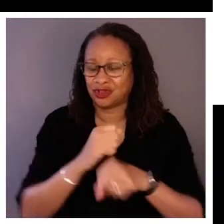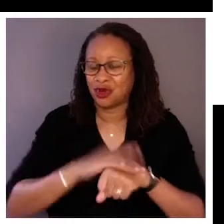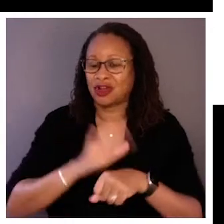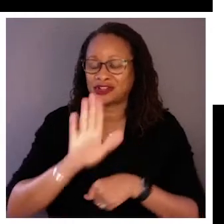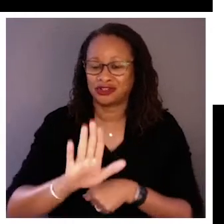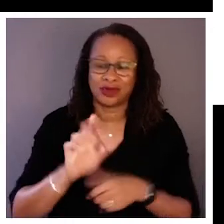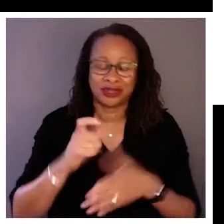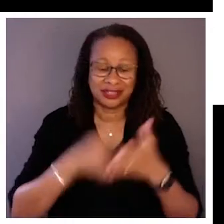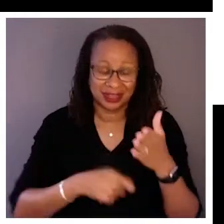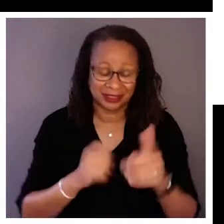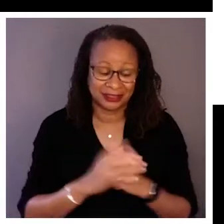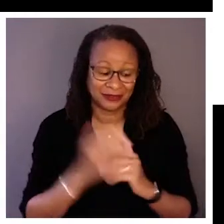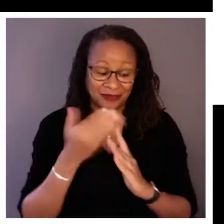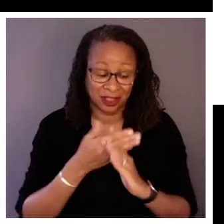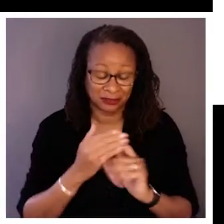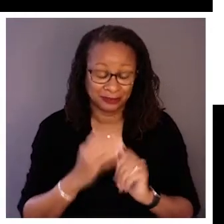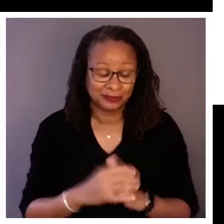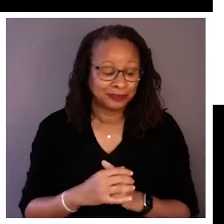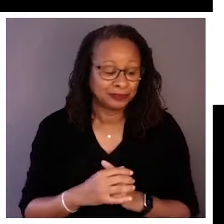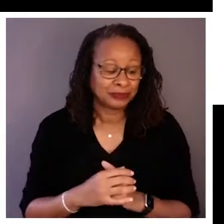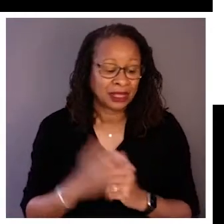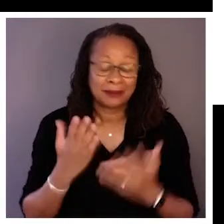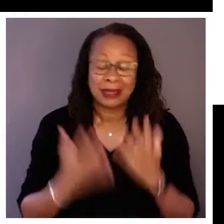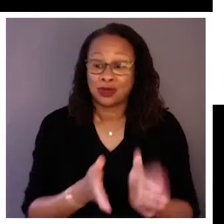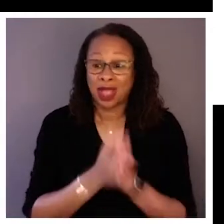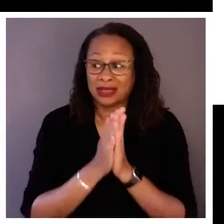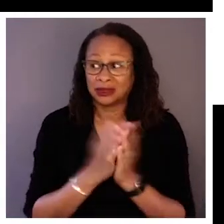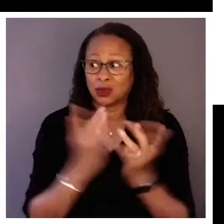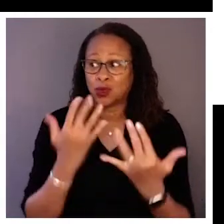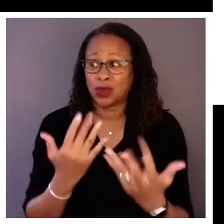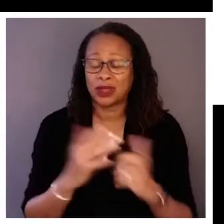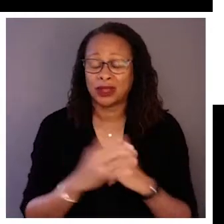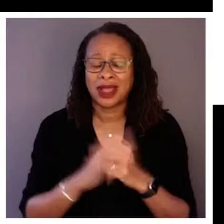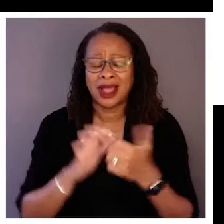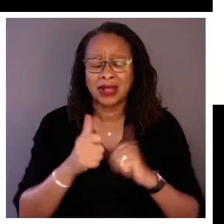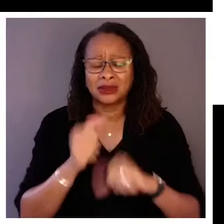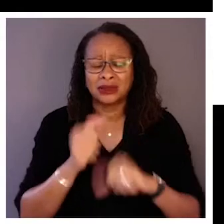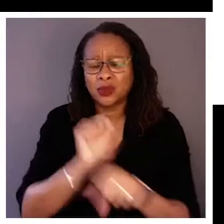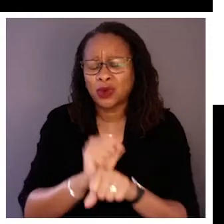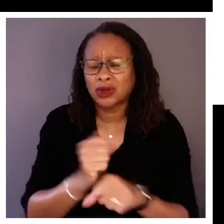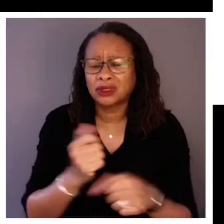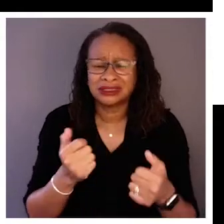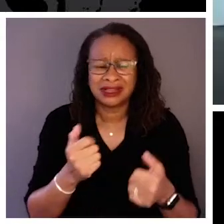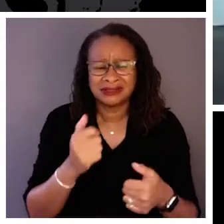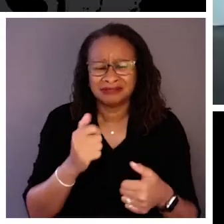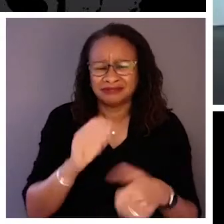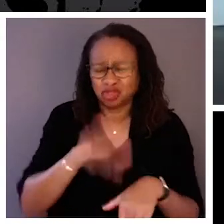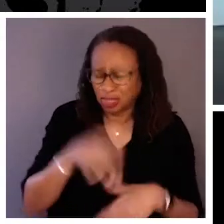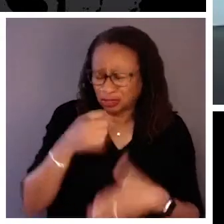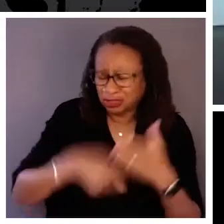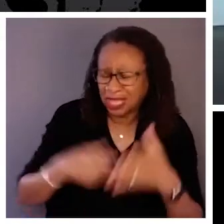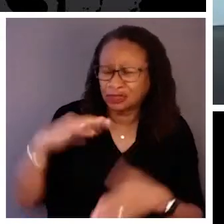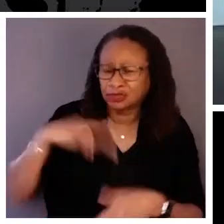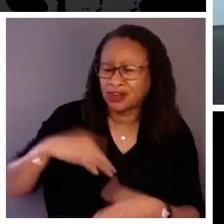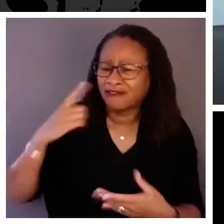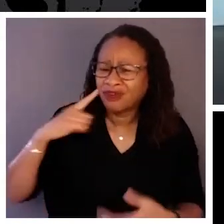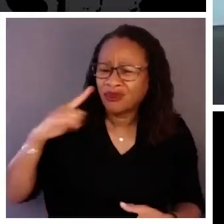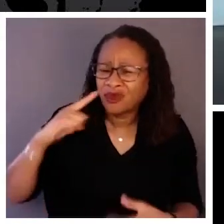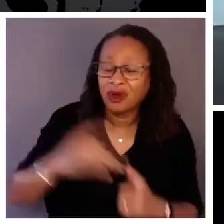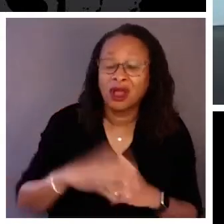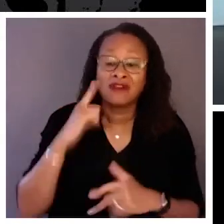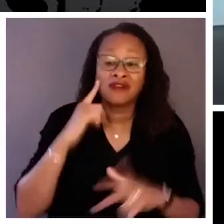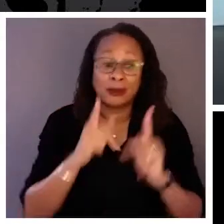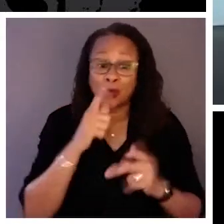you might be asking, well, wait a minute, how does that work? What is this child tax credit? Those of you who have children in the